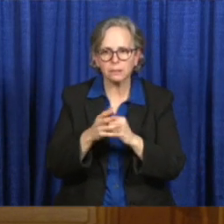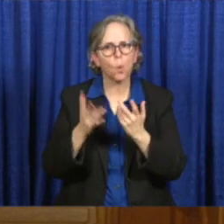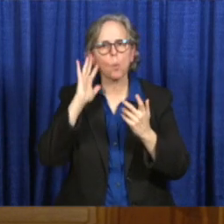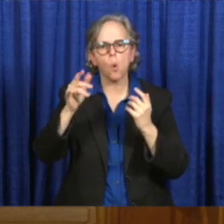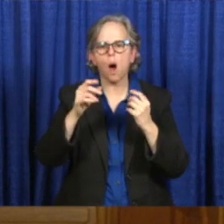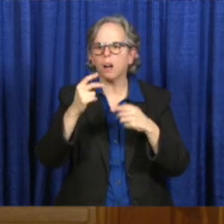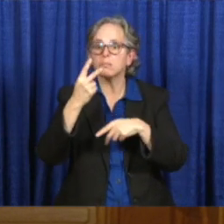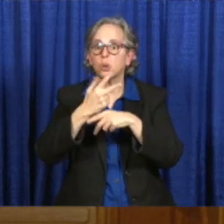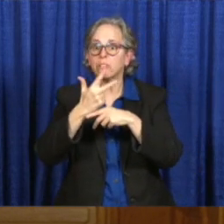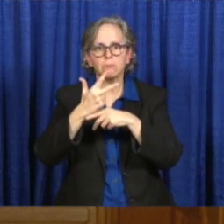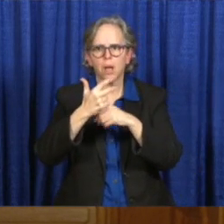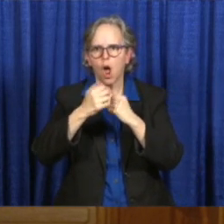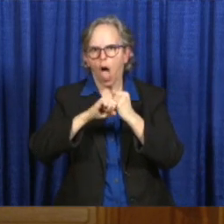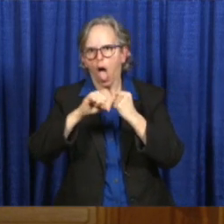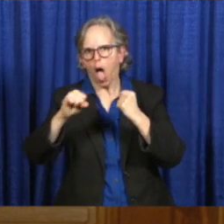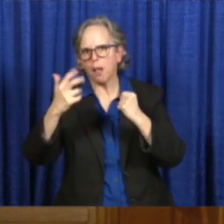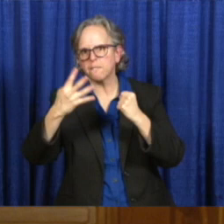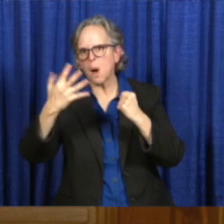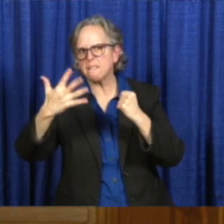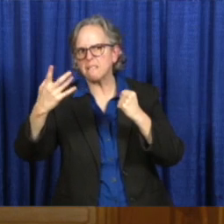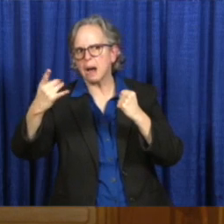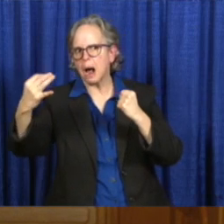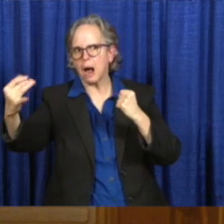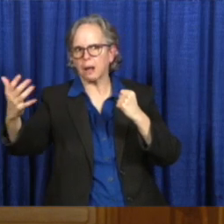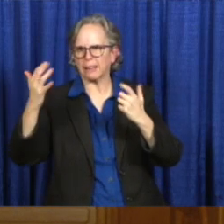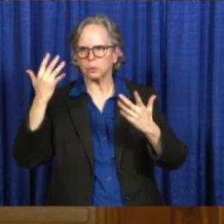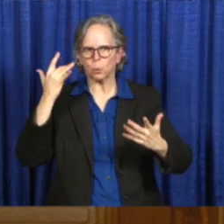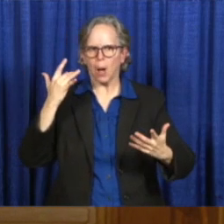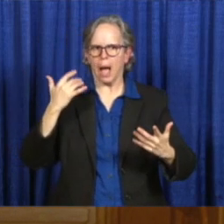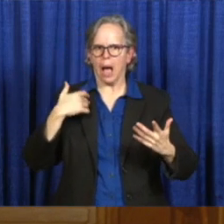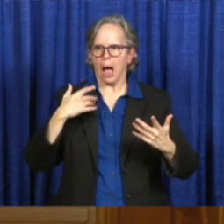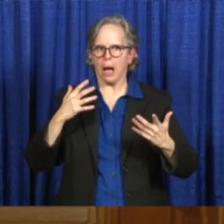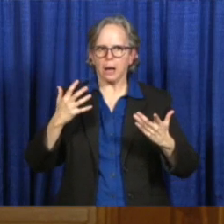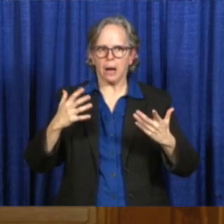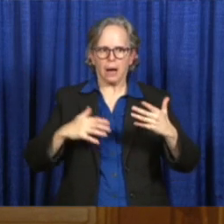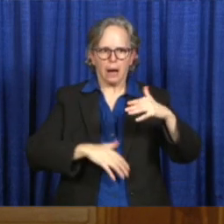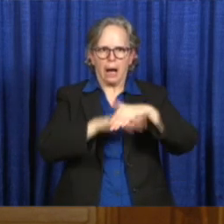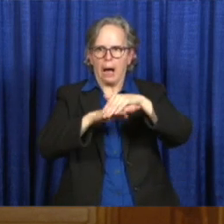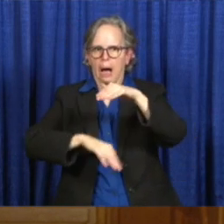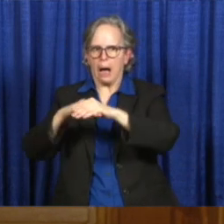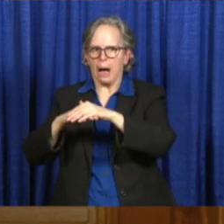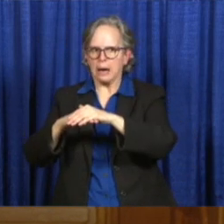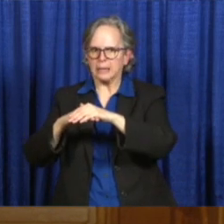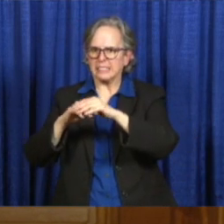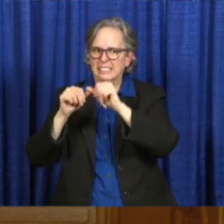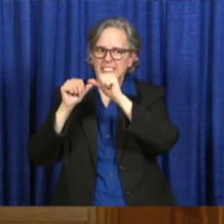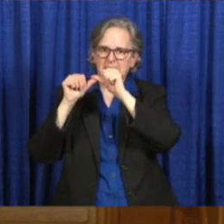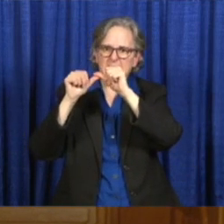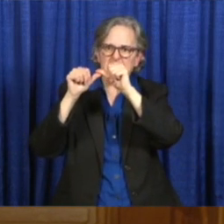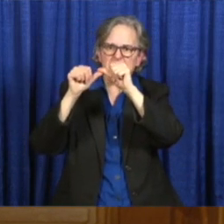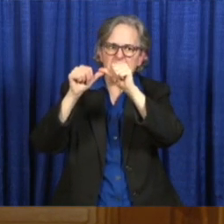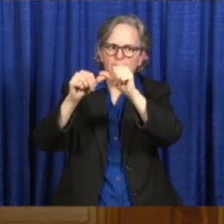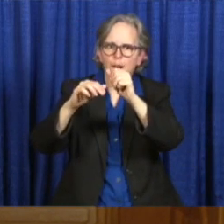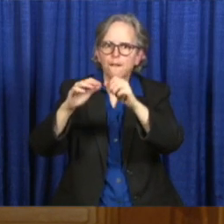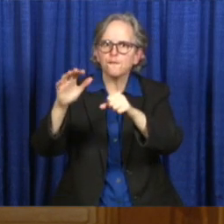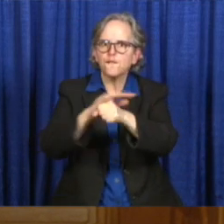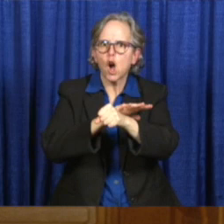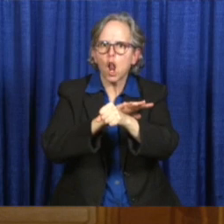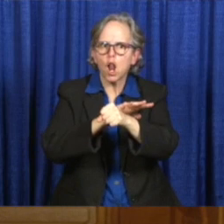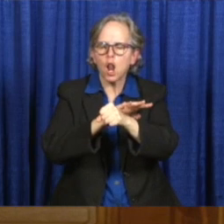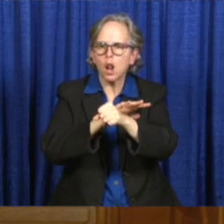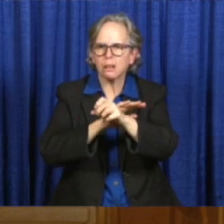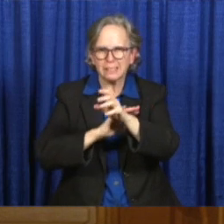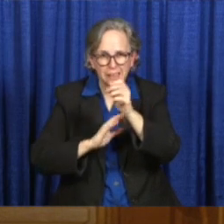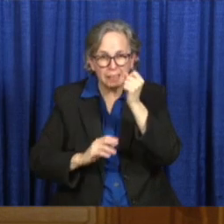than that. And so that's why they're going to fill up and hit that capacity. So, we're going to see